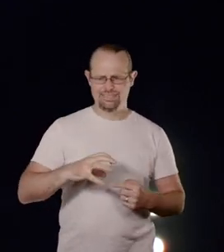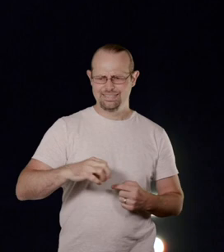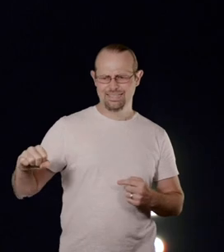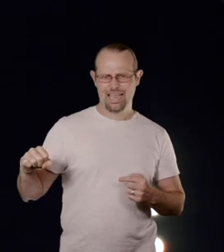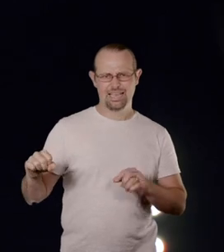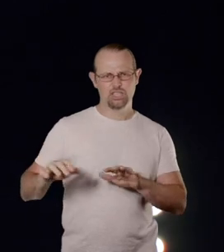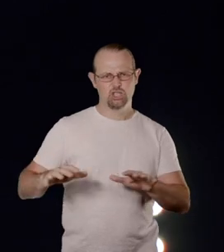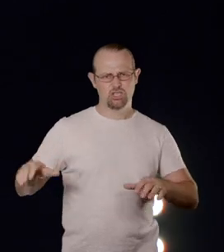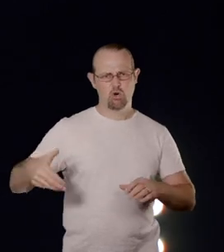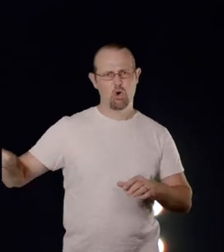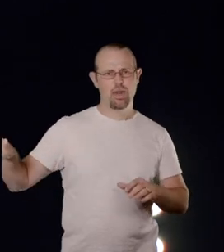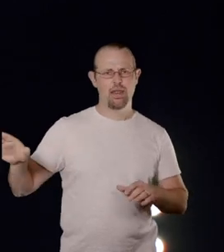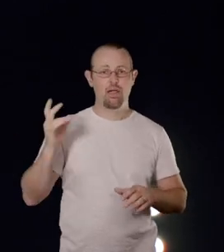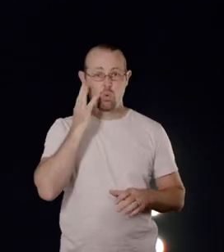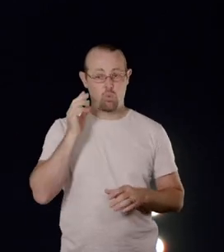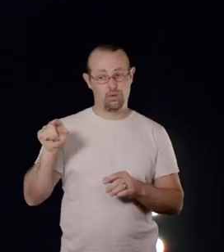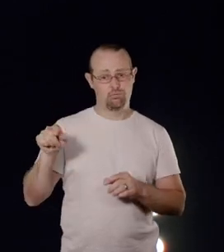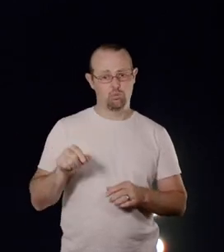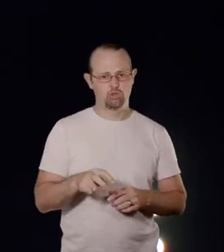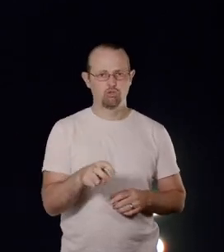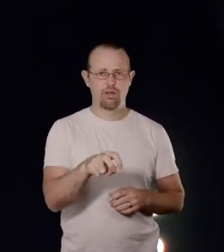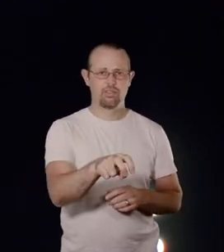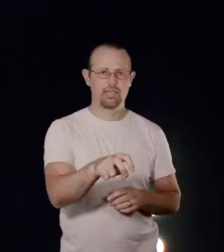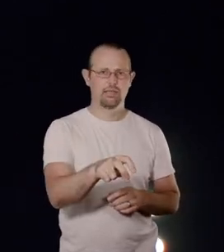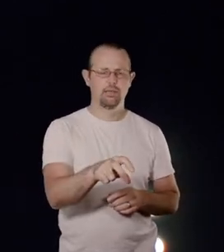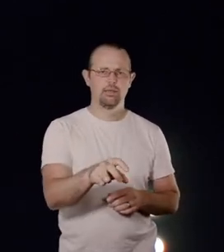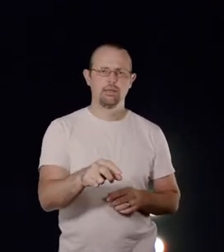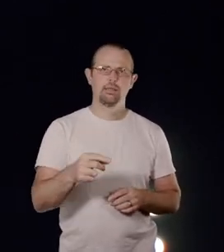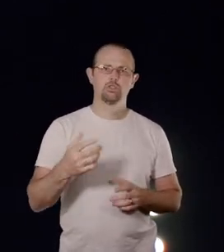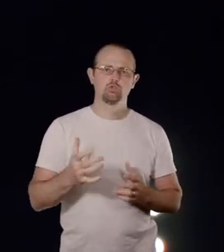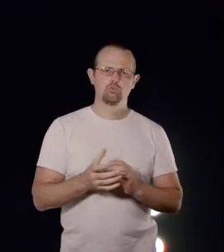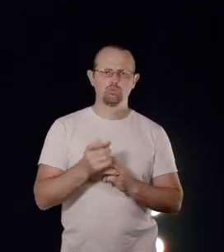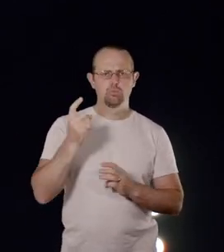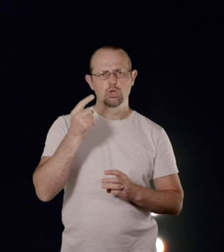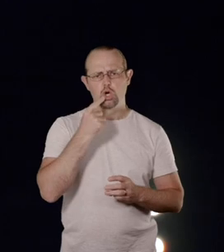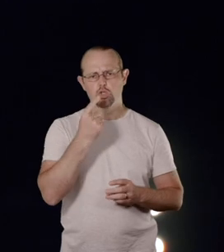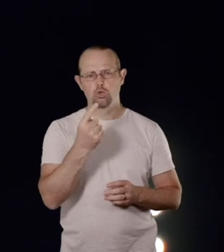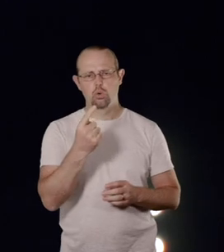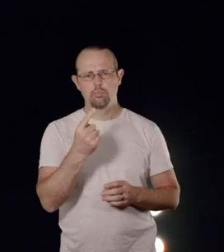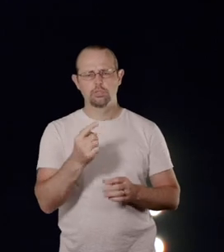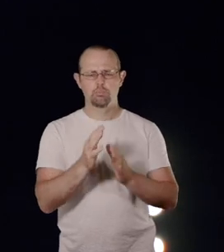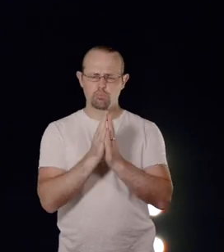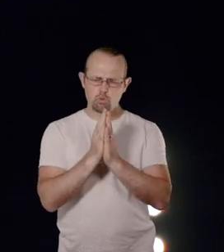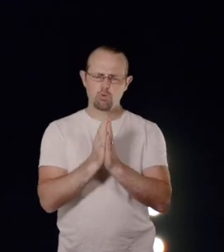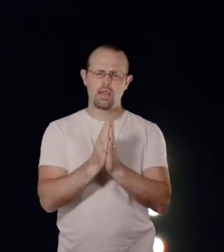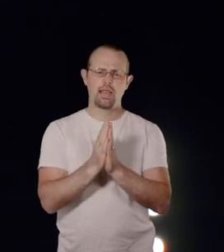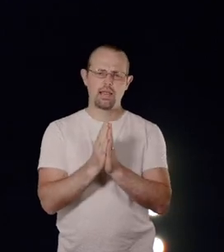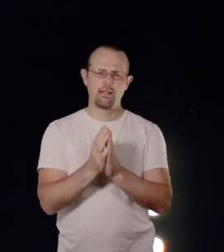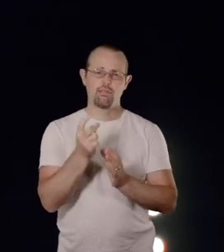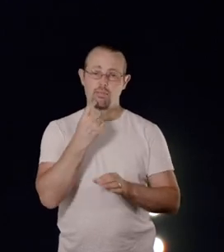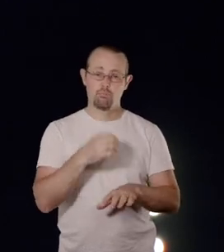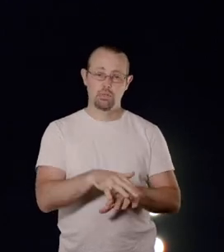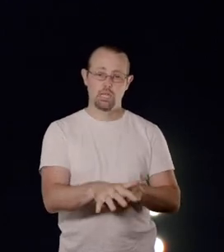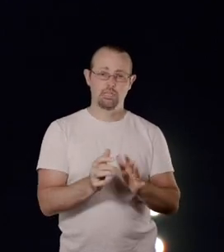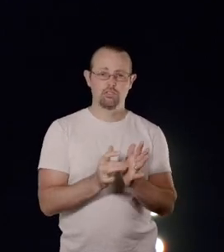bread, and plead the blood of Jesus and put a bloodline around his home and his property and his